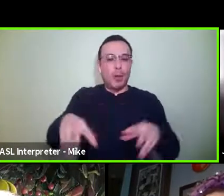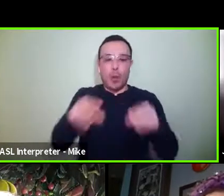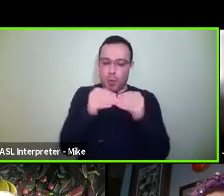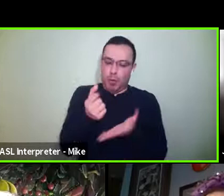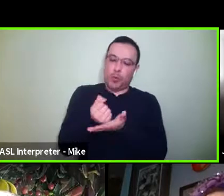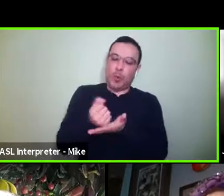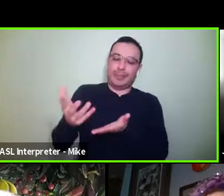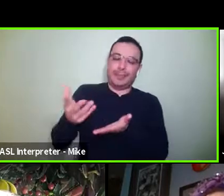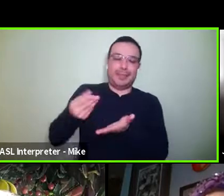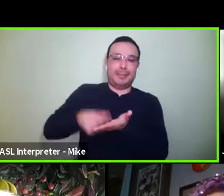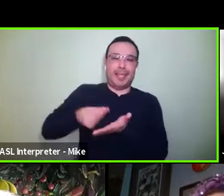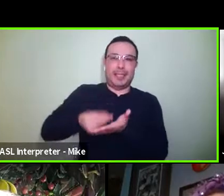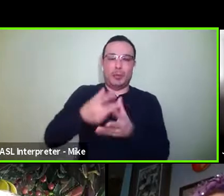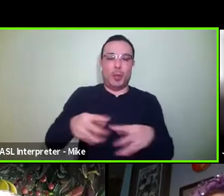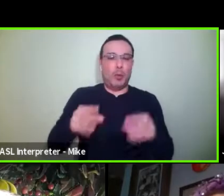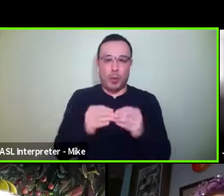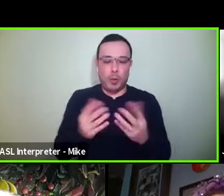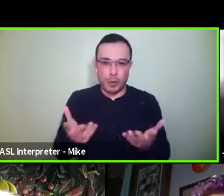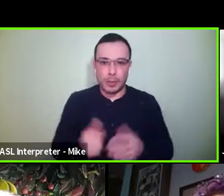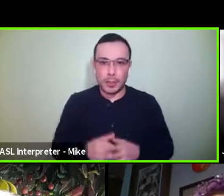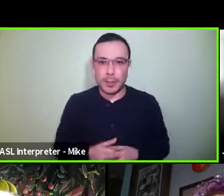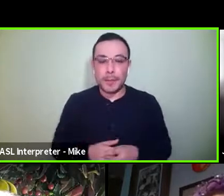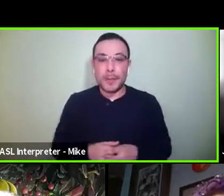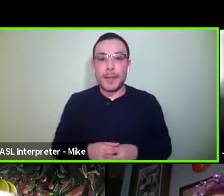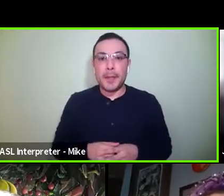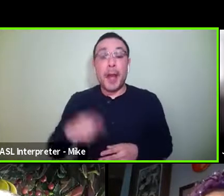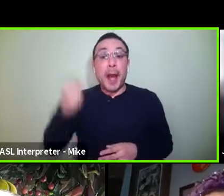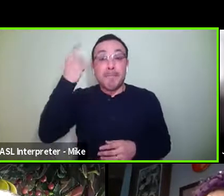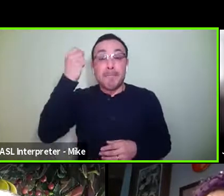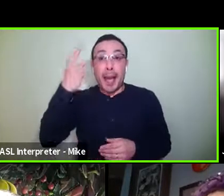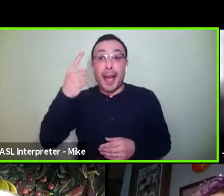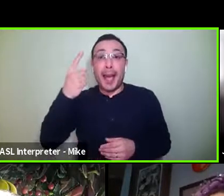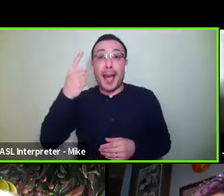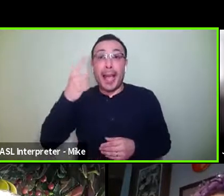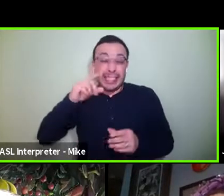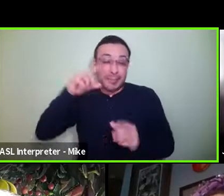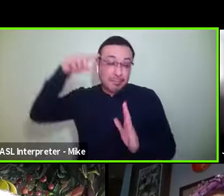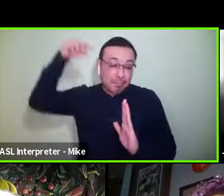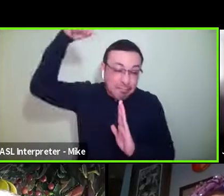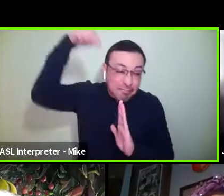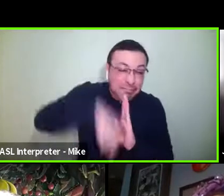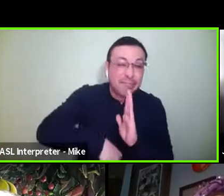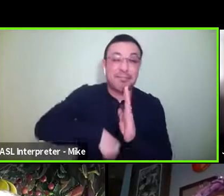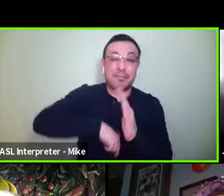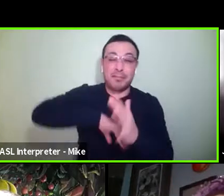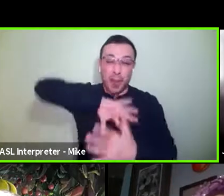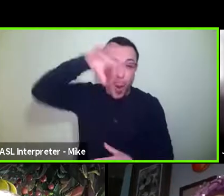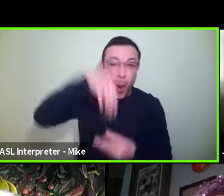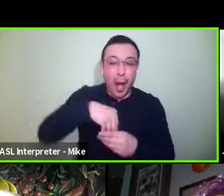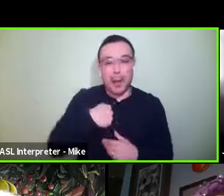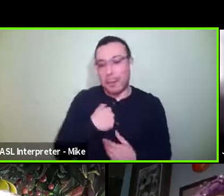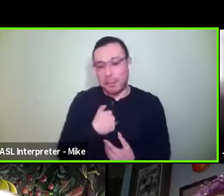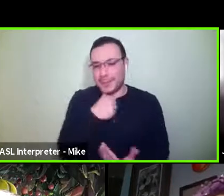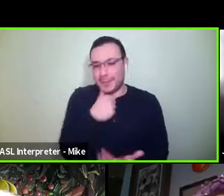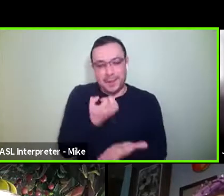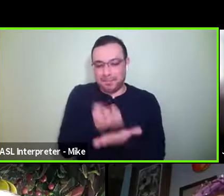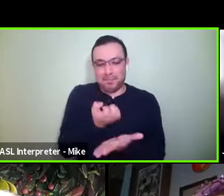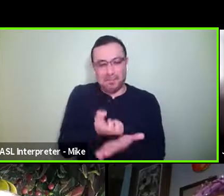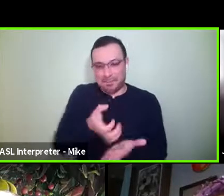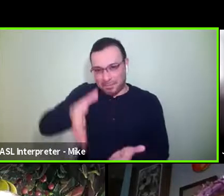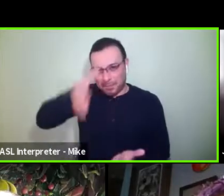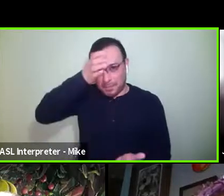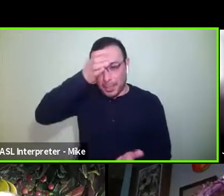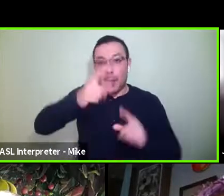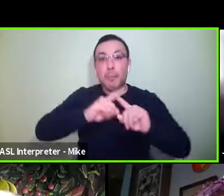know. I'm not an economist, so don't ask me where it's going to come from. But, you know, this having, like you said, funding for